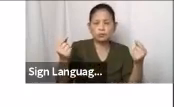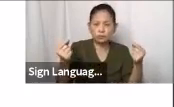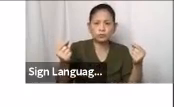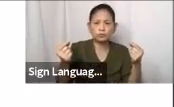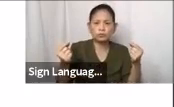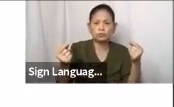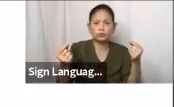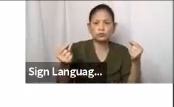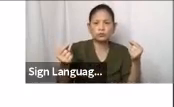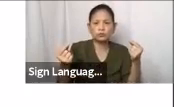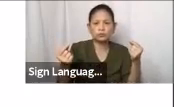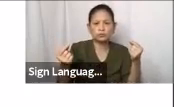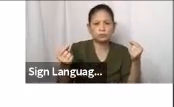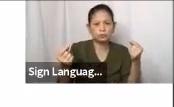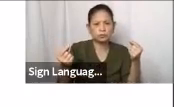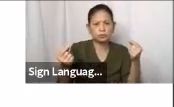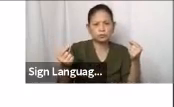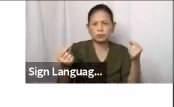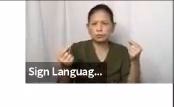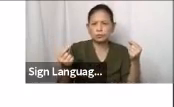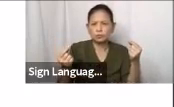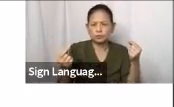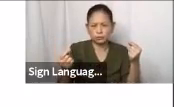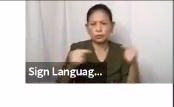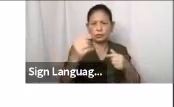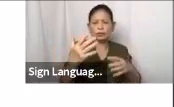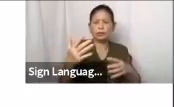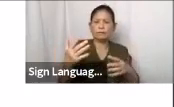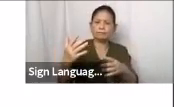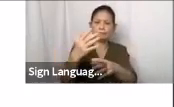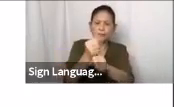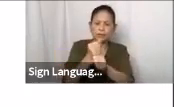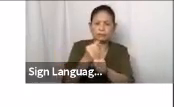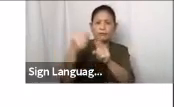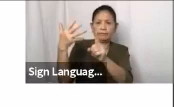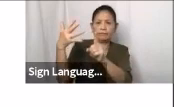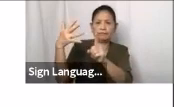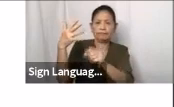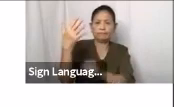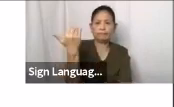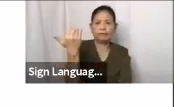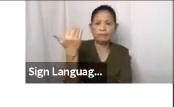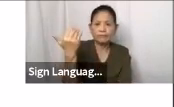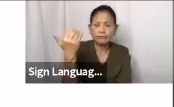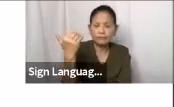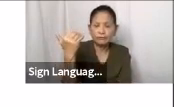we get the 15 transgenders were from different,